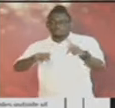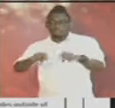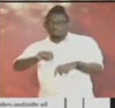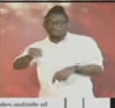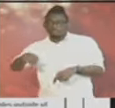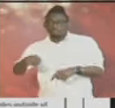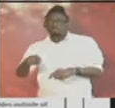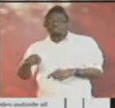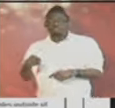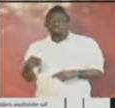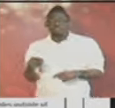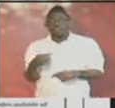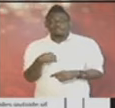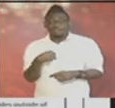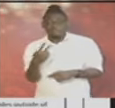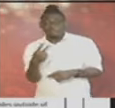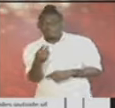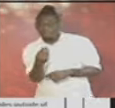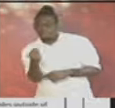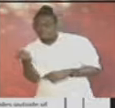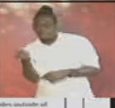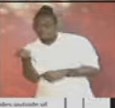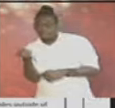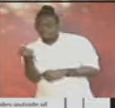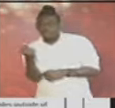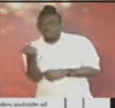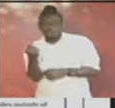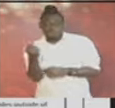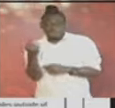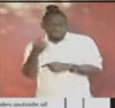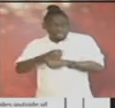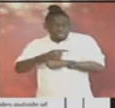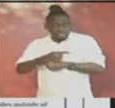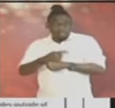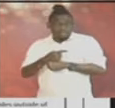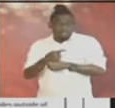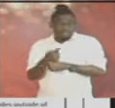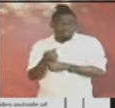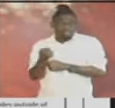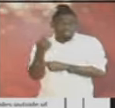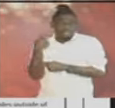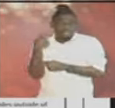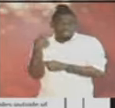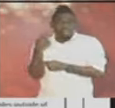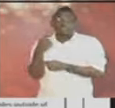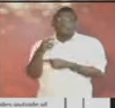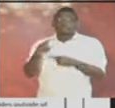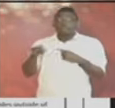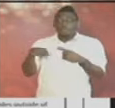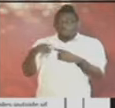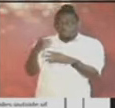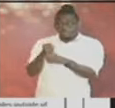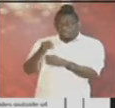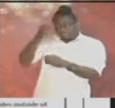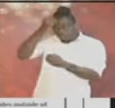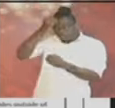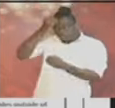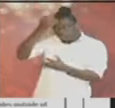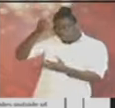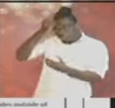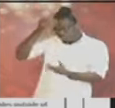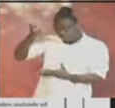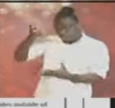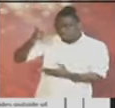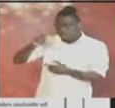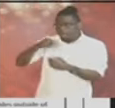increase identified in this particular chart as we continue to use such information to inform decision, because we are in the business